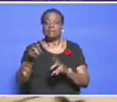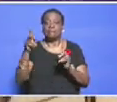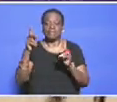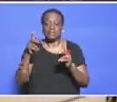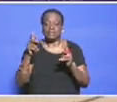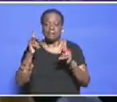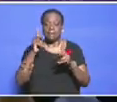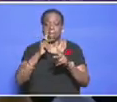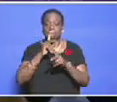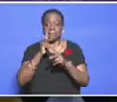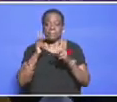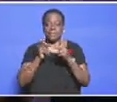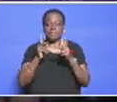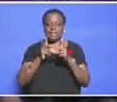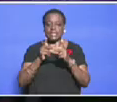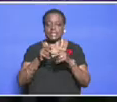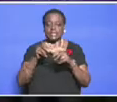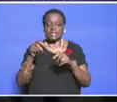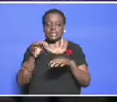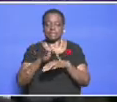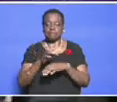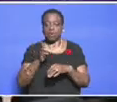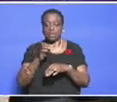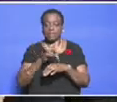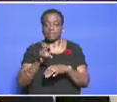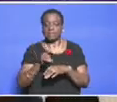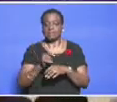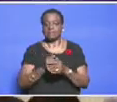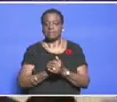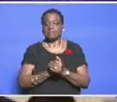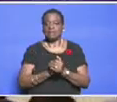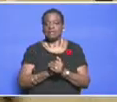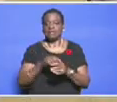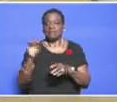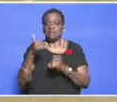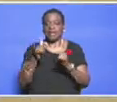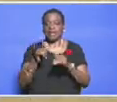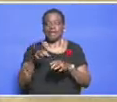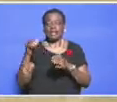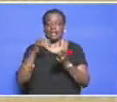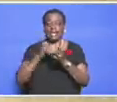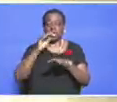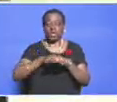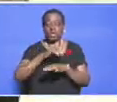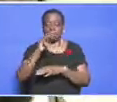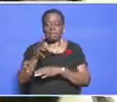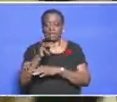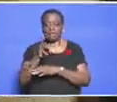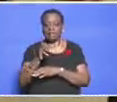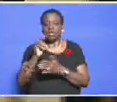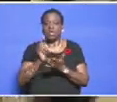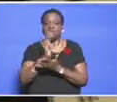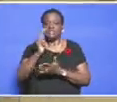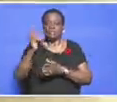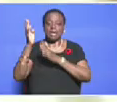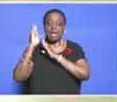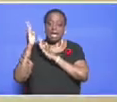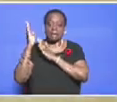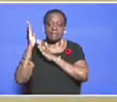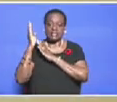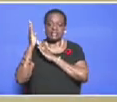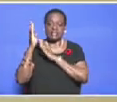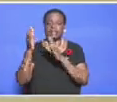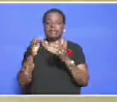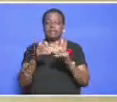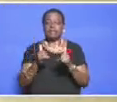in the starting five. He hopes to right the ship when the Kings meet the Spurs on Monday. University of the Bahamas Domingos playing their final of two homecoming